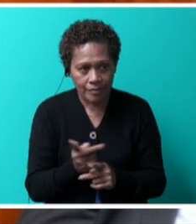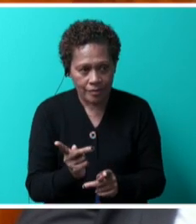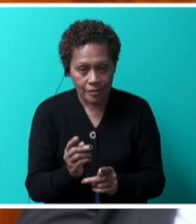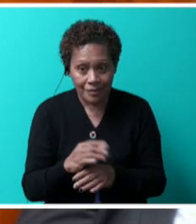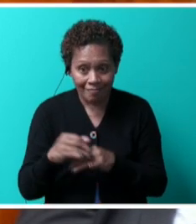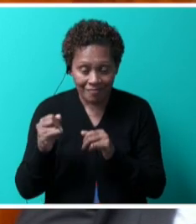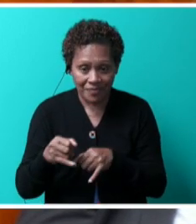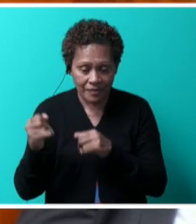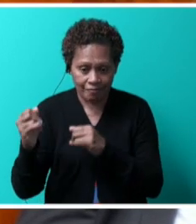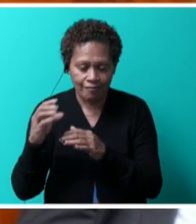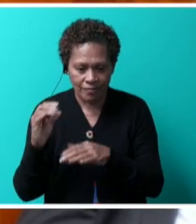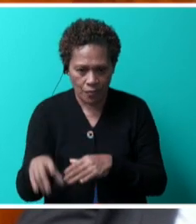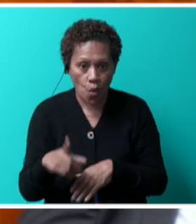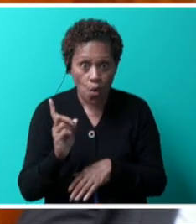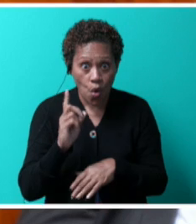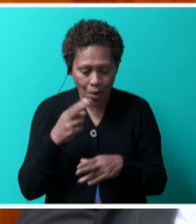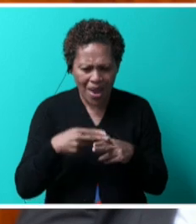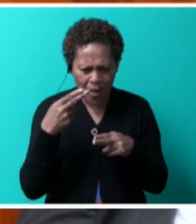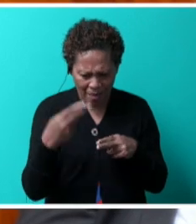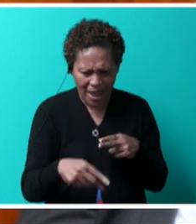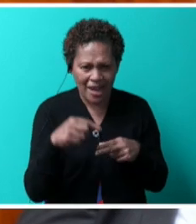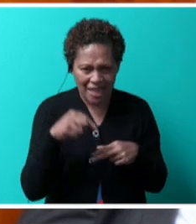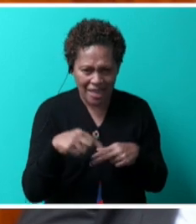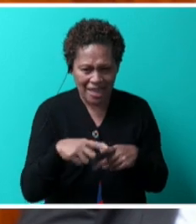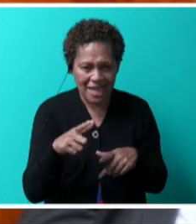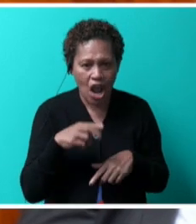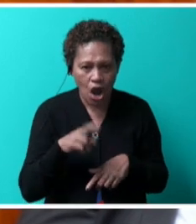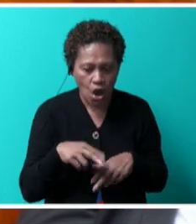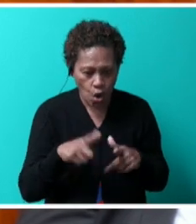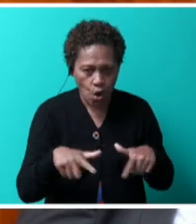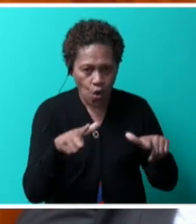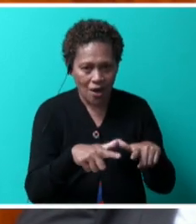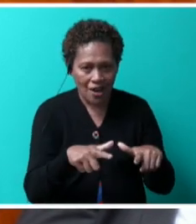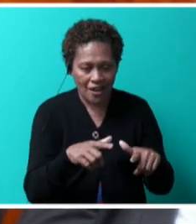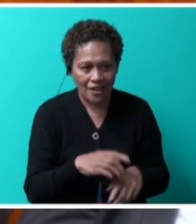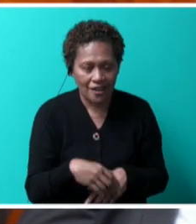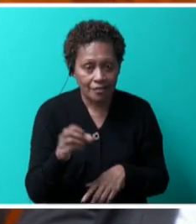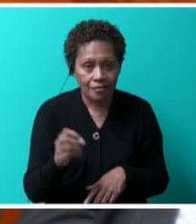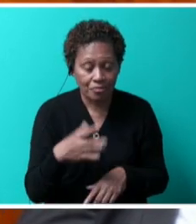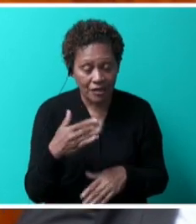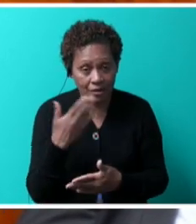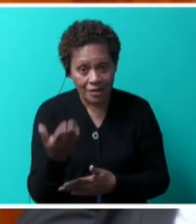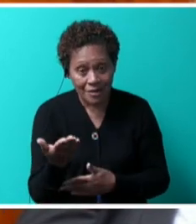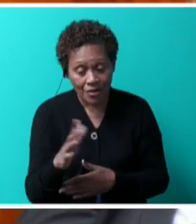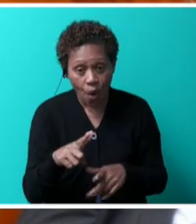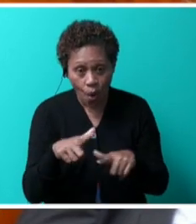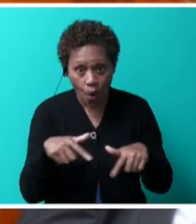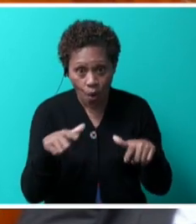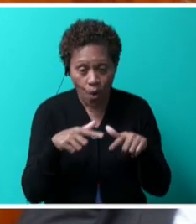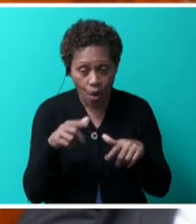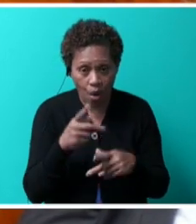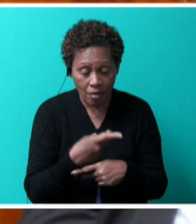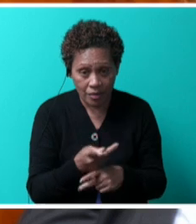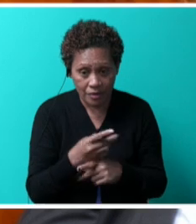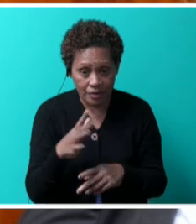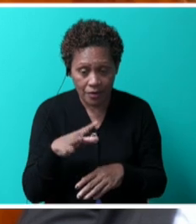which can be grown here locally. Capturing the portion of this demand through local production would provide our